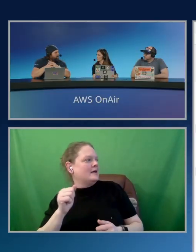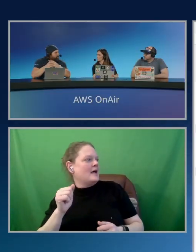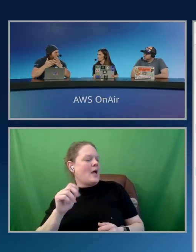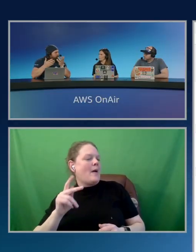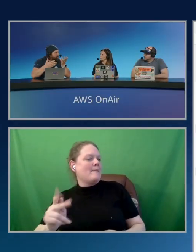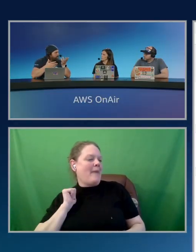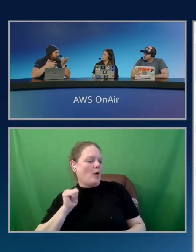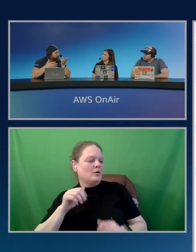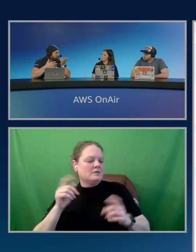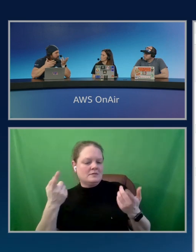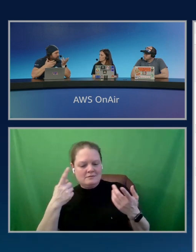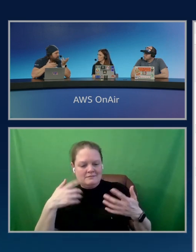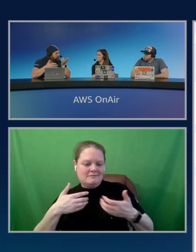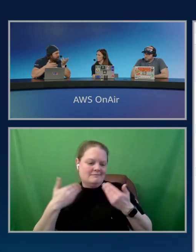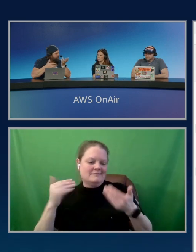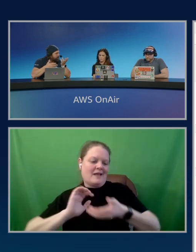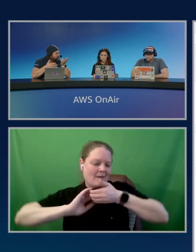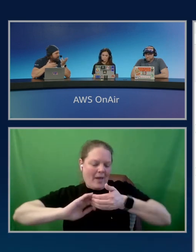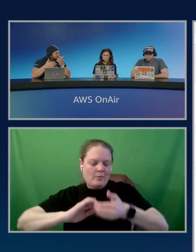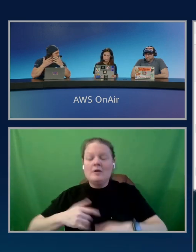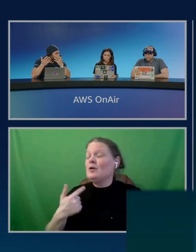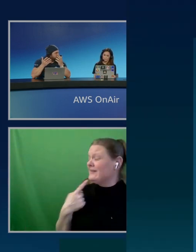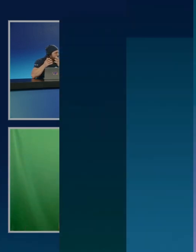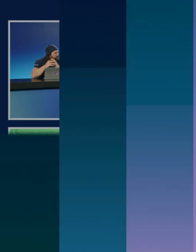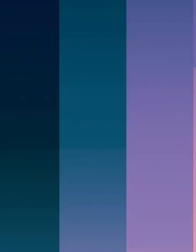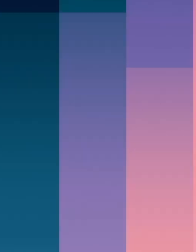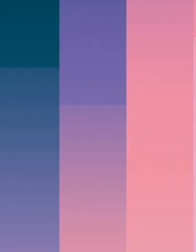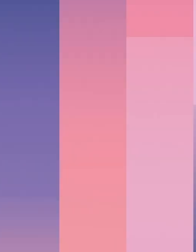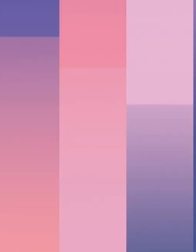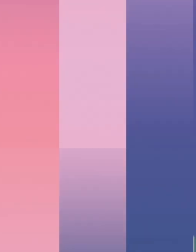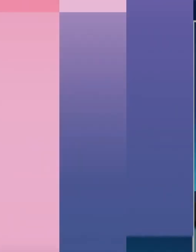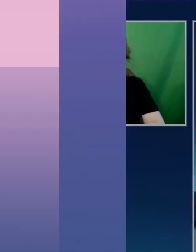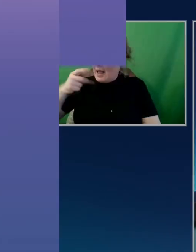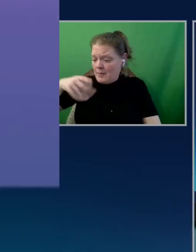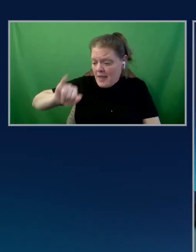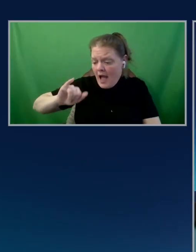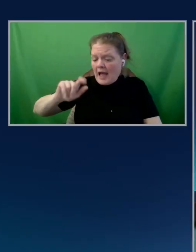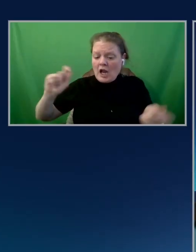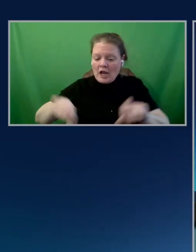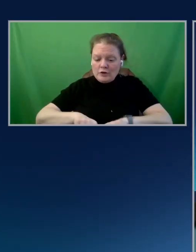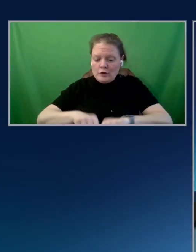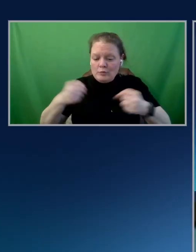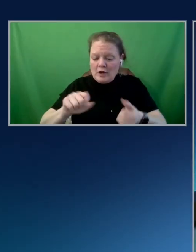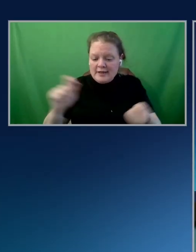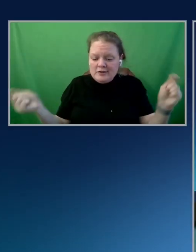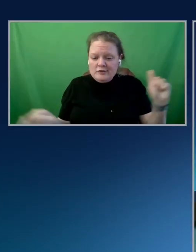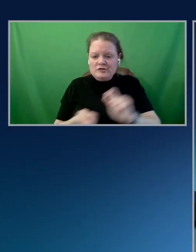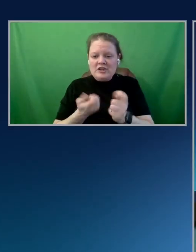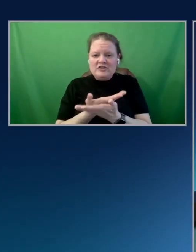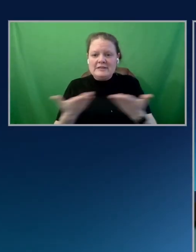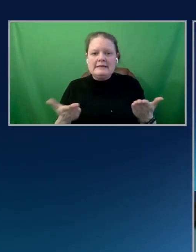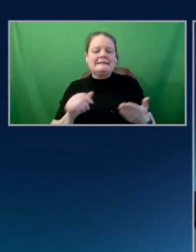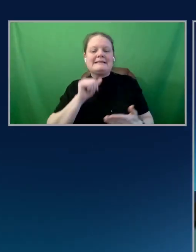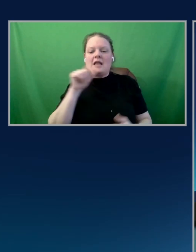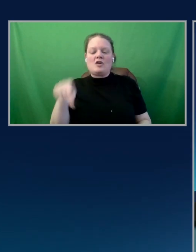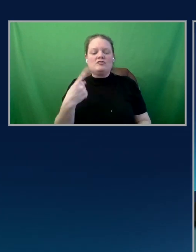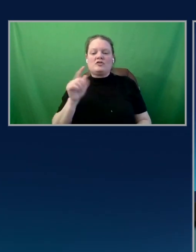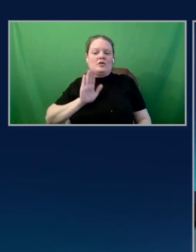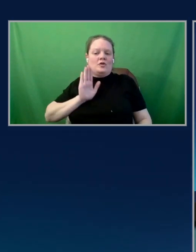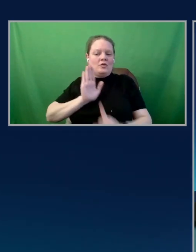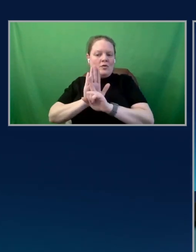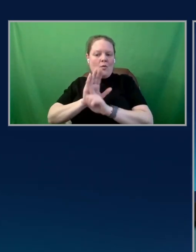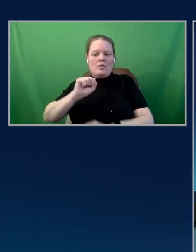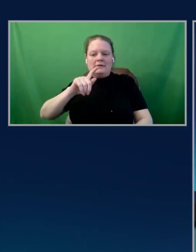They'll say, hey, do you have clients that maybe use this API and you're breaking changes and stuff like that? So it's not just your static code.